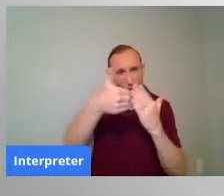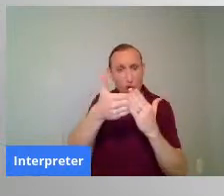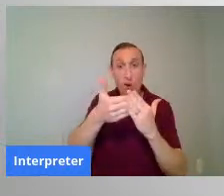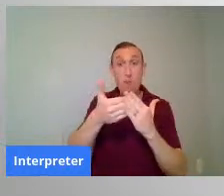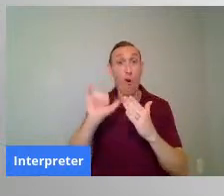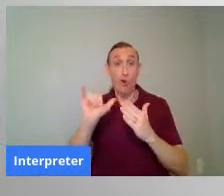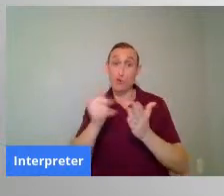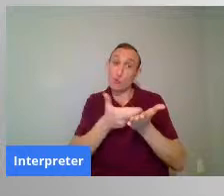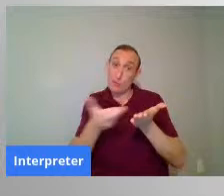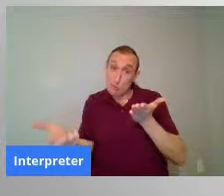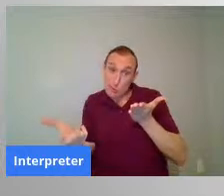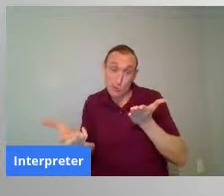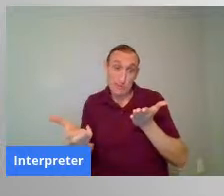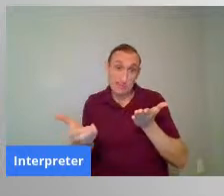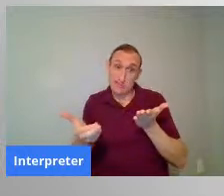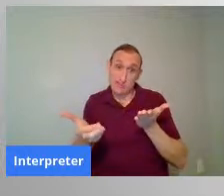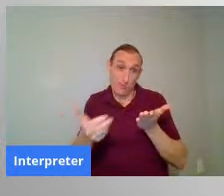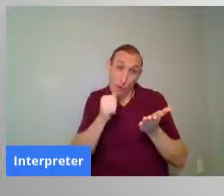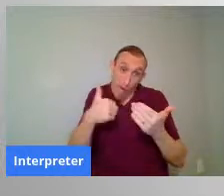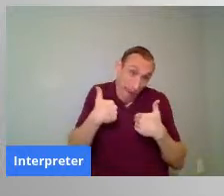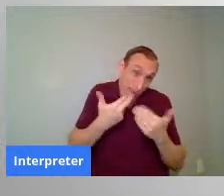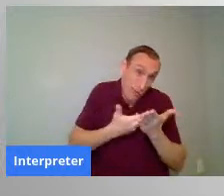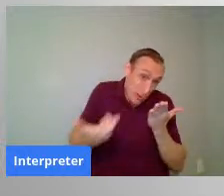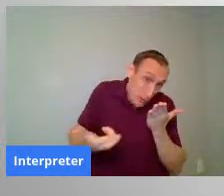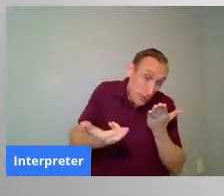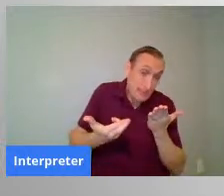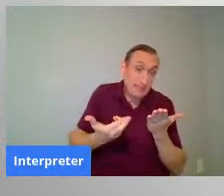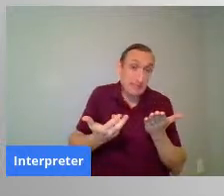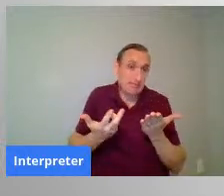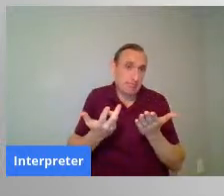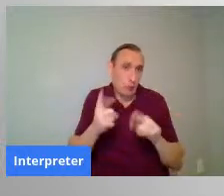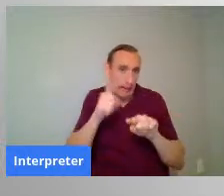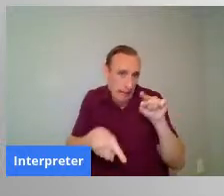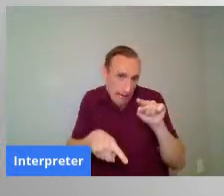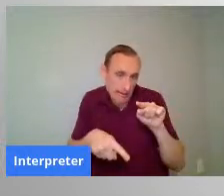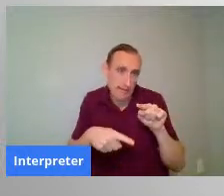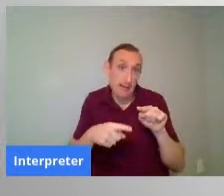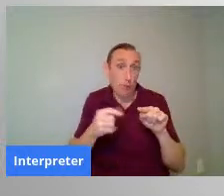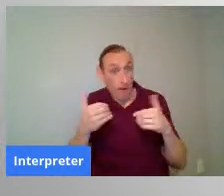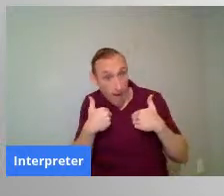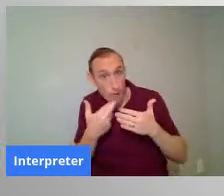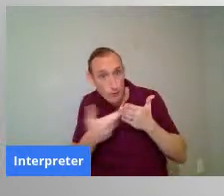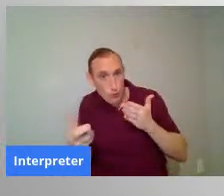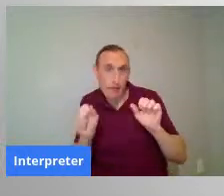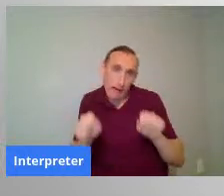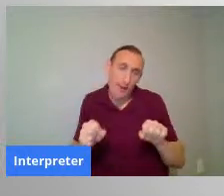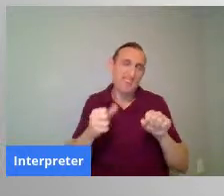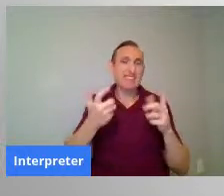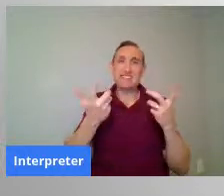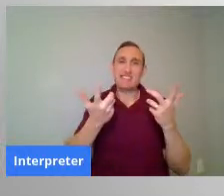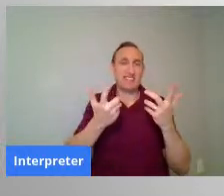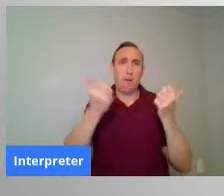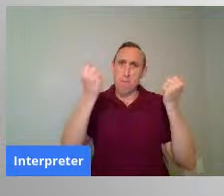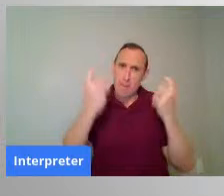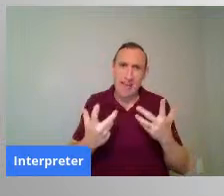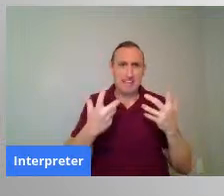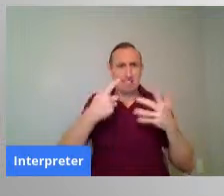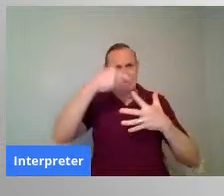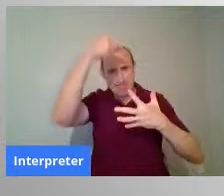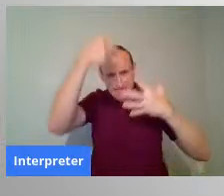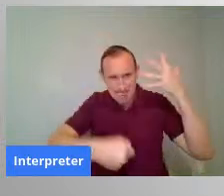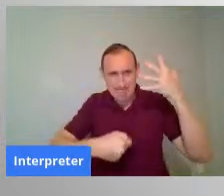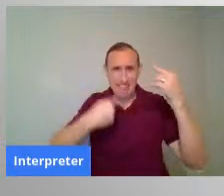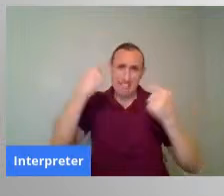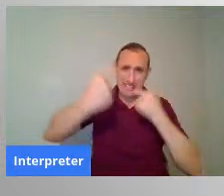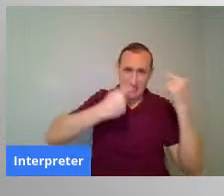we have, financial resources. And I specifically think about our transportation department,